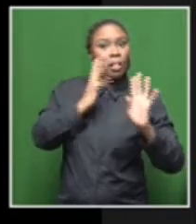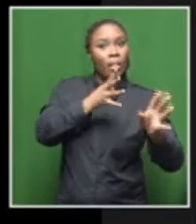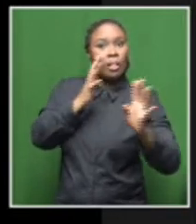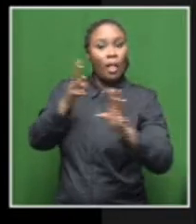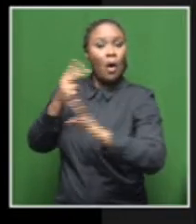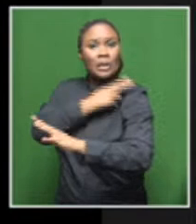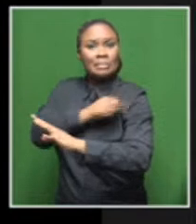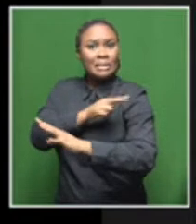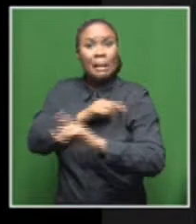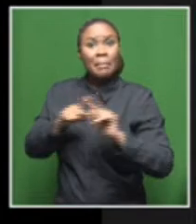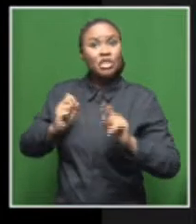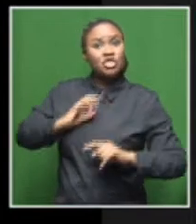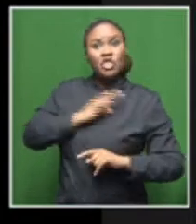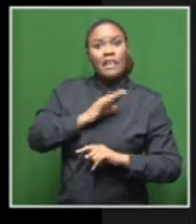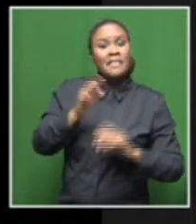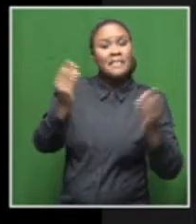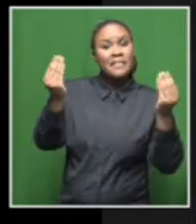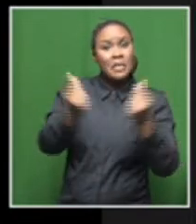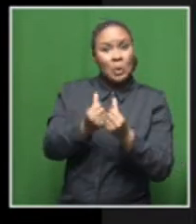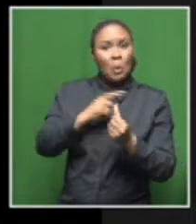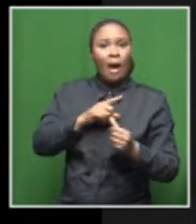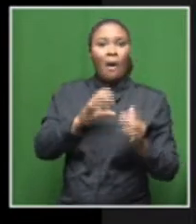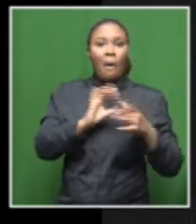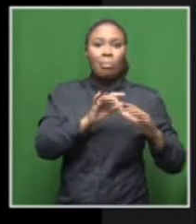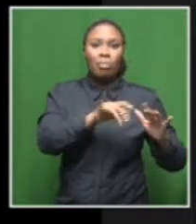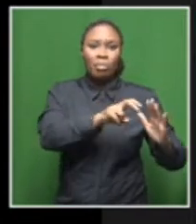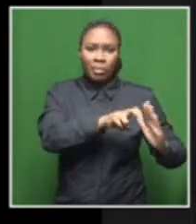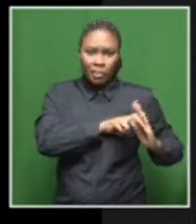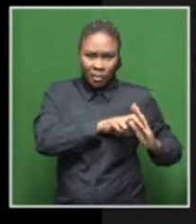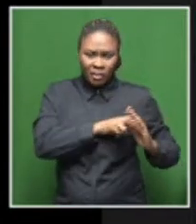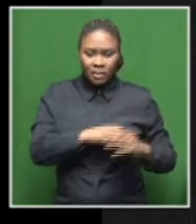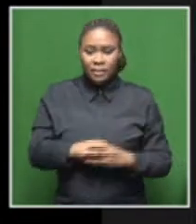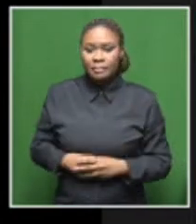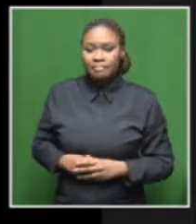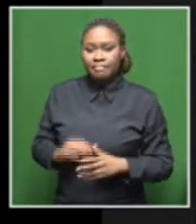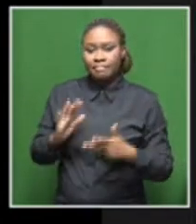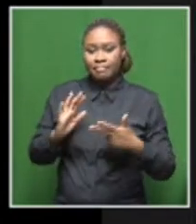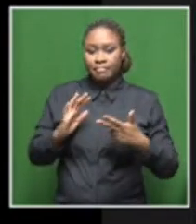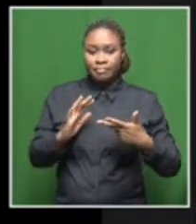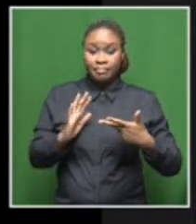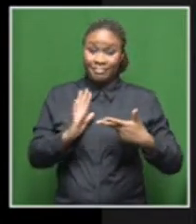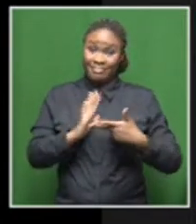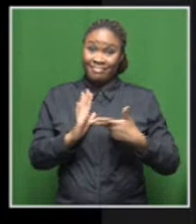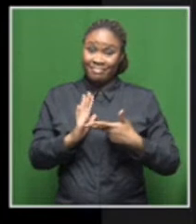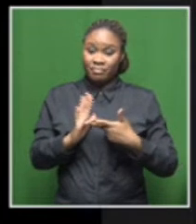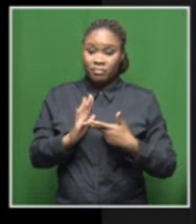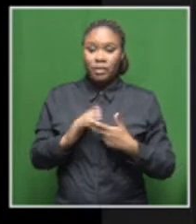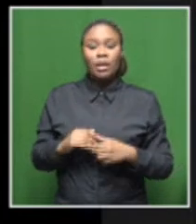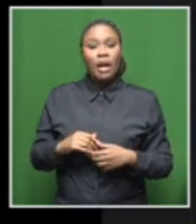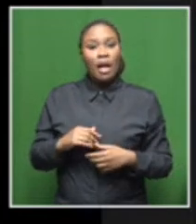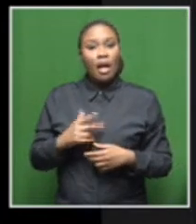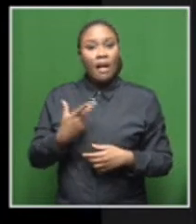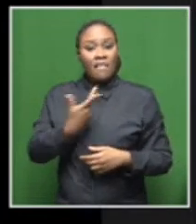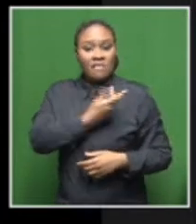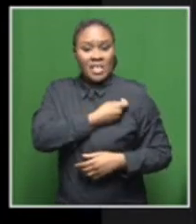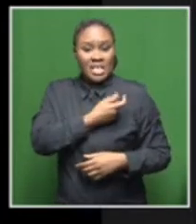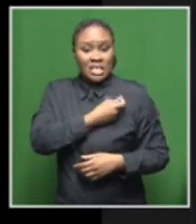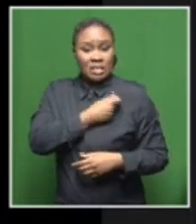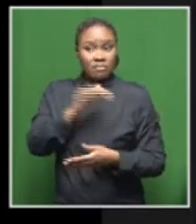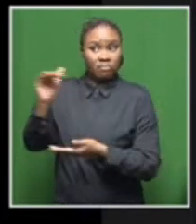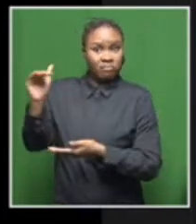of vaccines does South Africa have currently? Does the country expect to use those stocks, and will there be